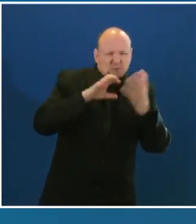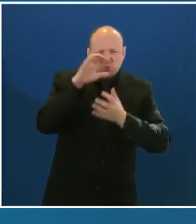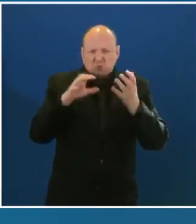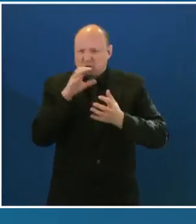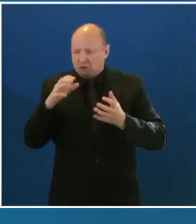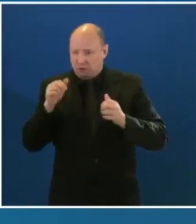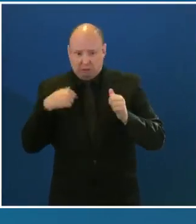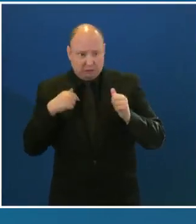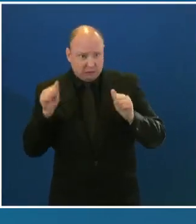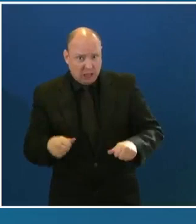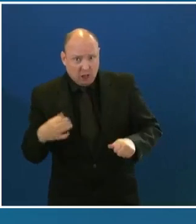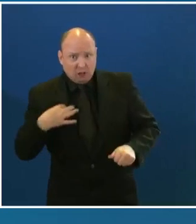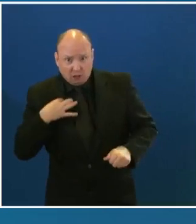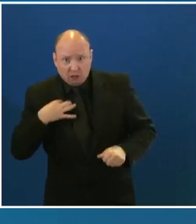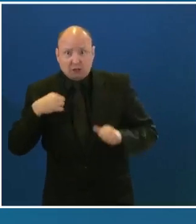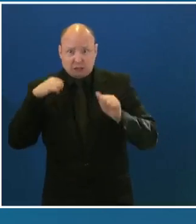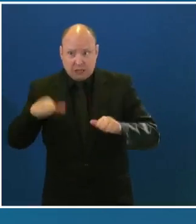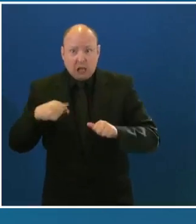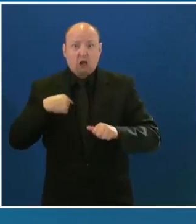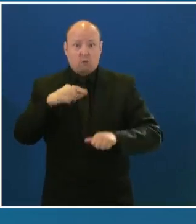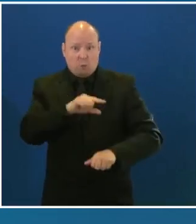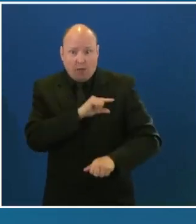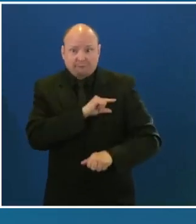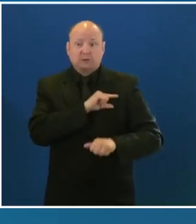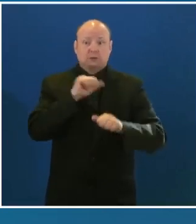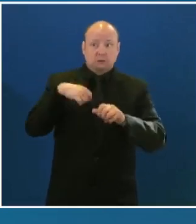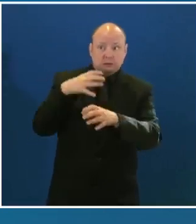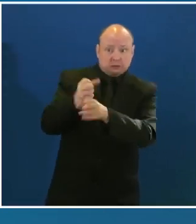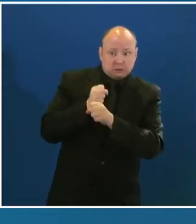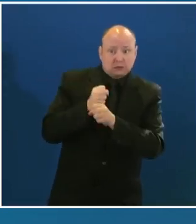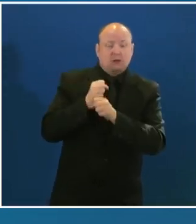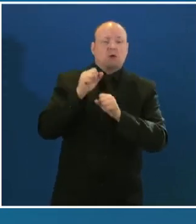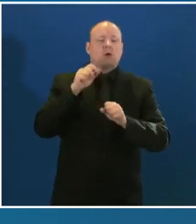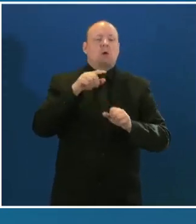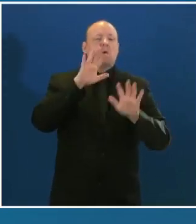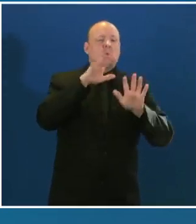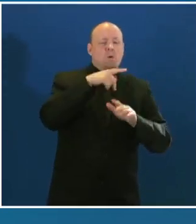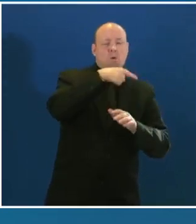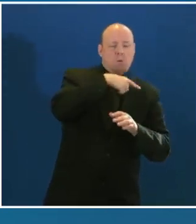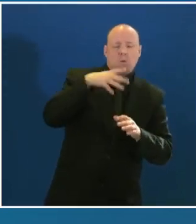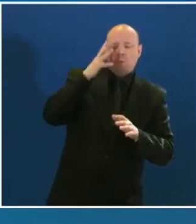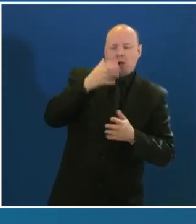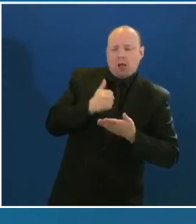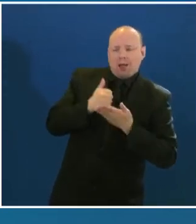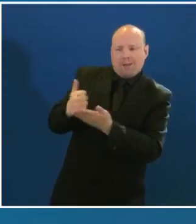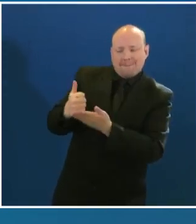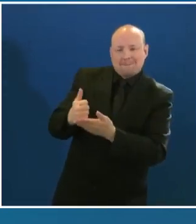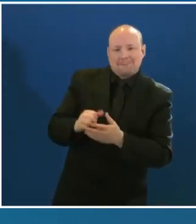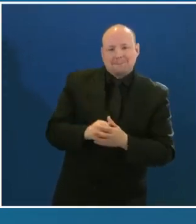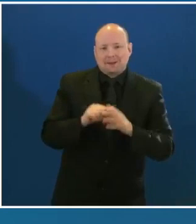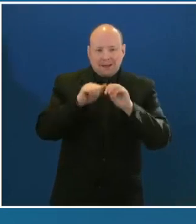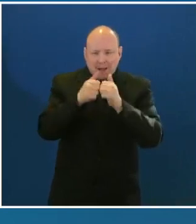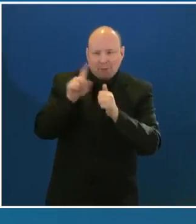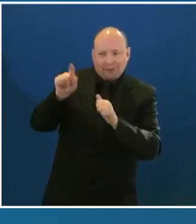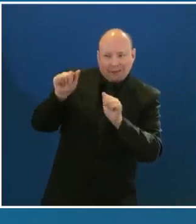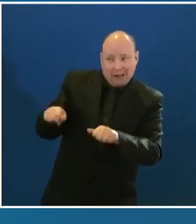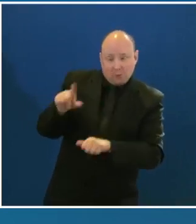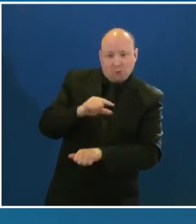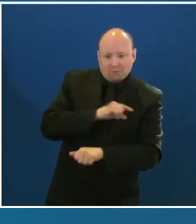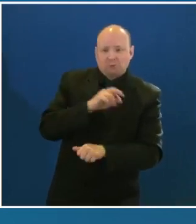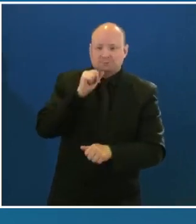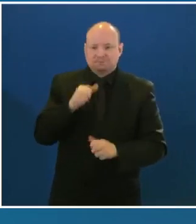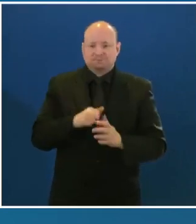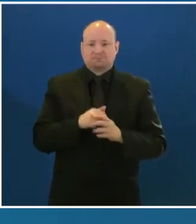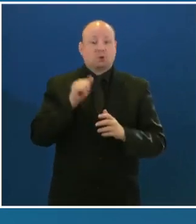support vaccine access to those who are eligible. For an overview of vaccines and how to access them,